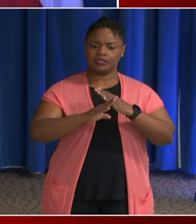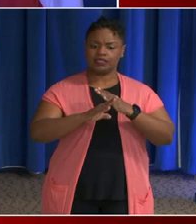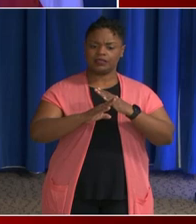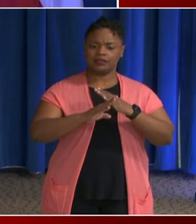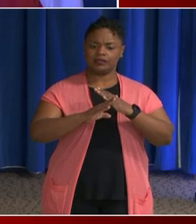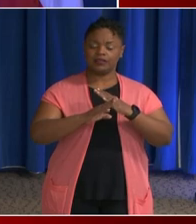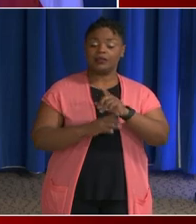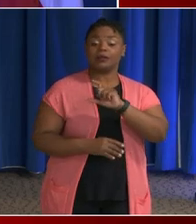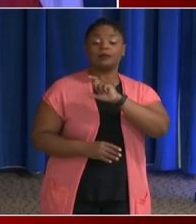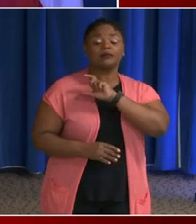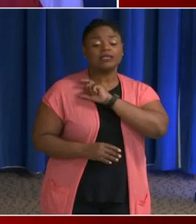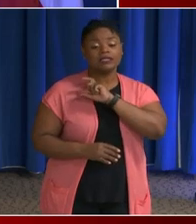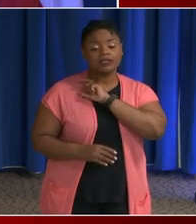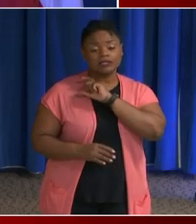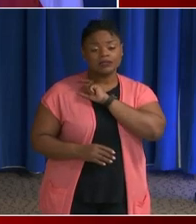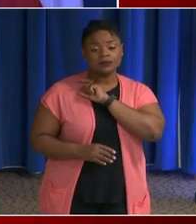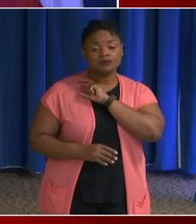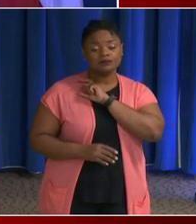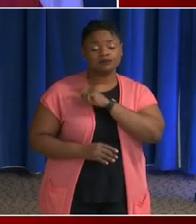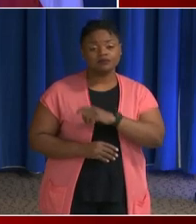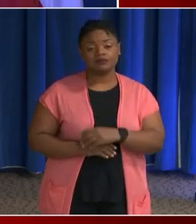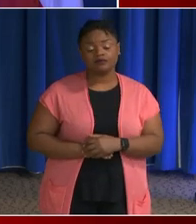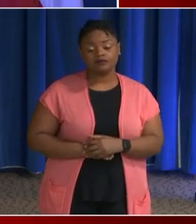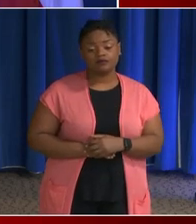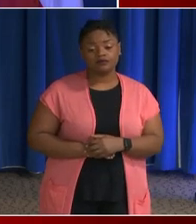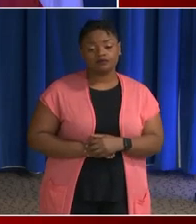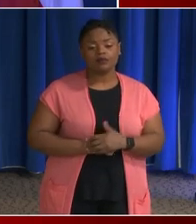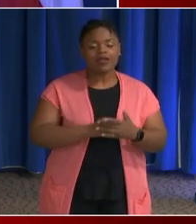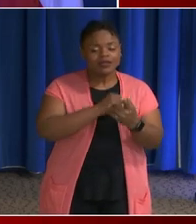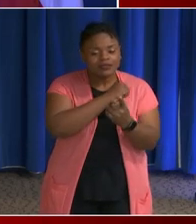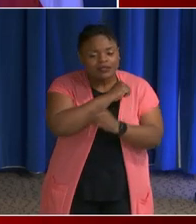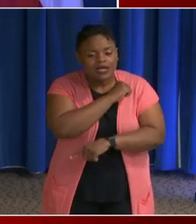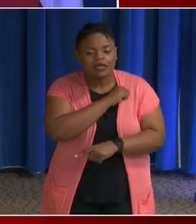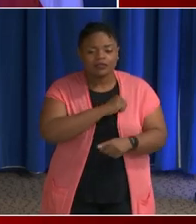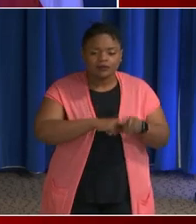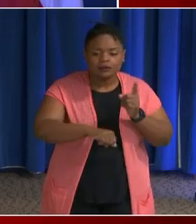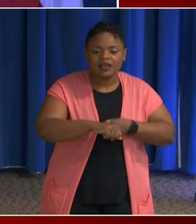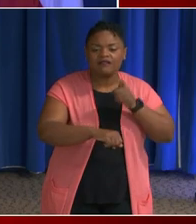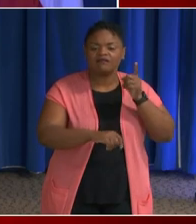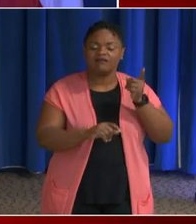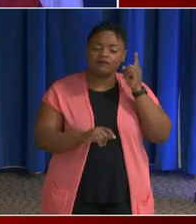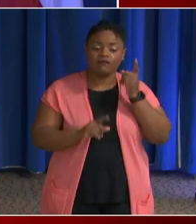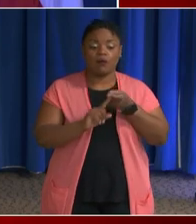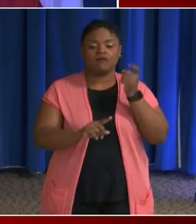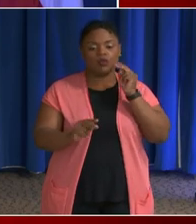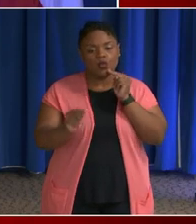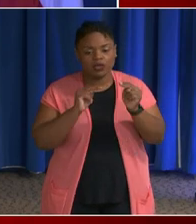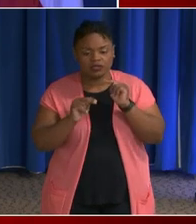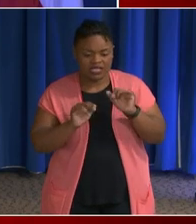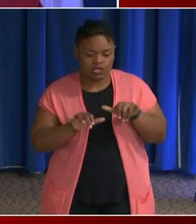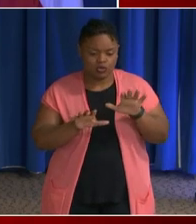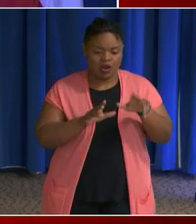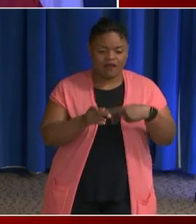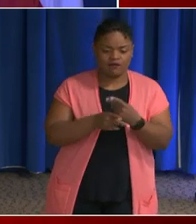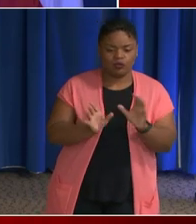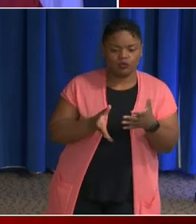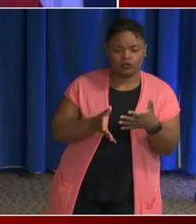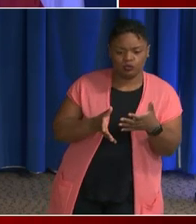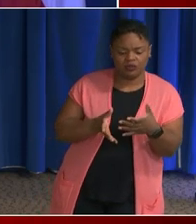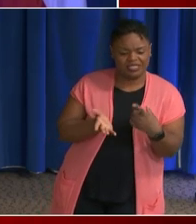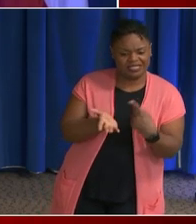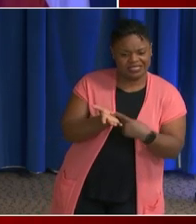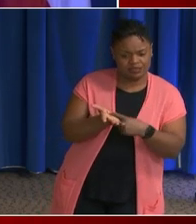police discipline from being a negotiable matter in a collective bargaining agreement, and